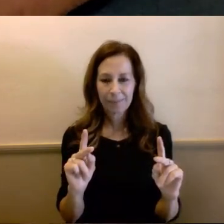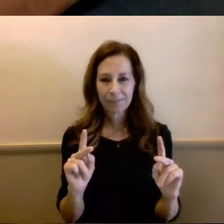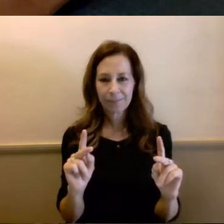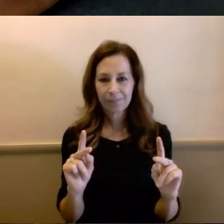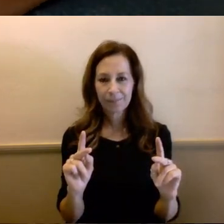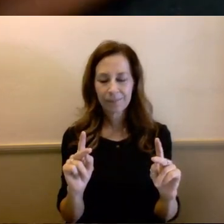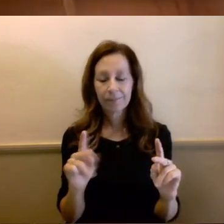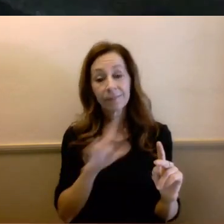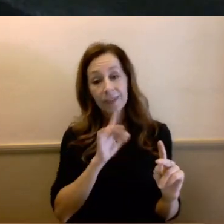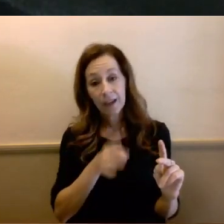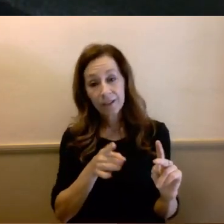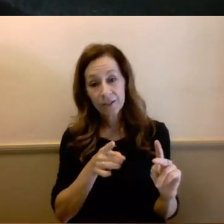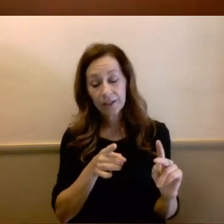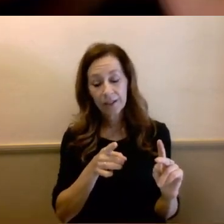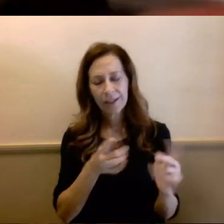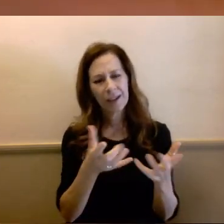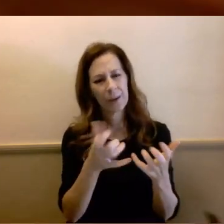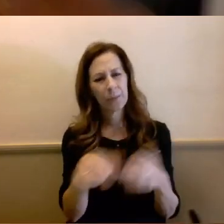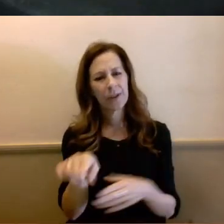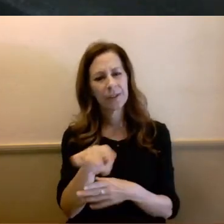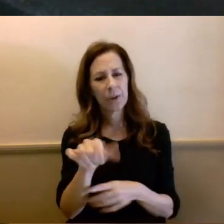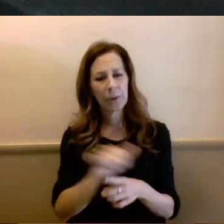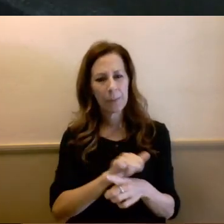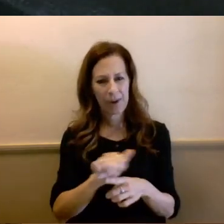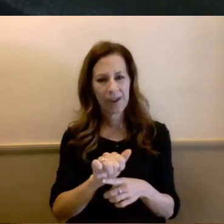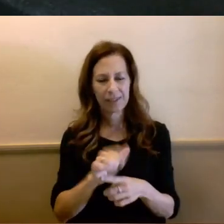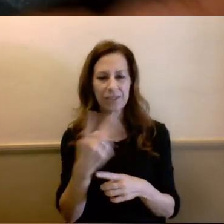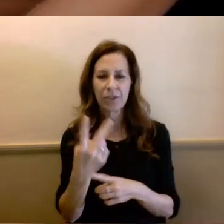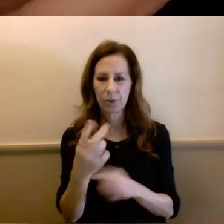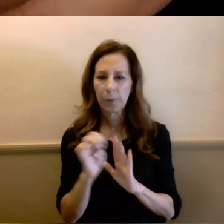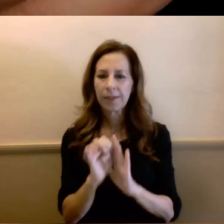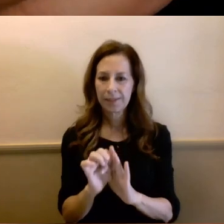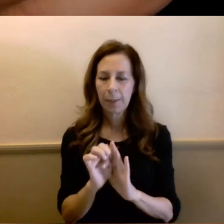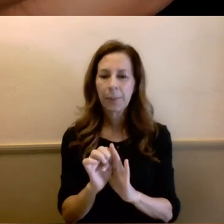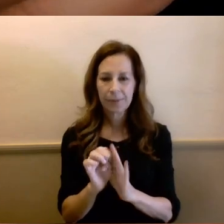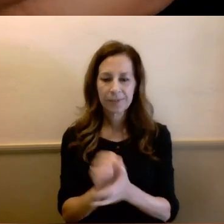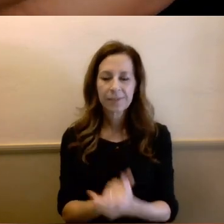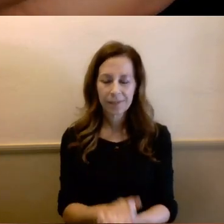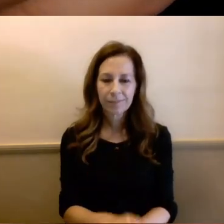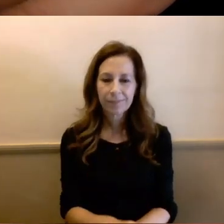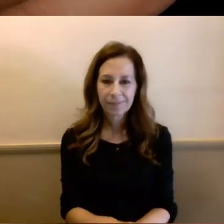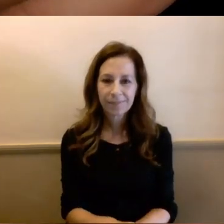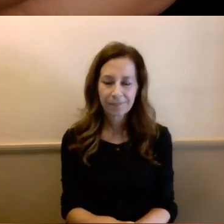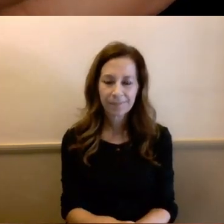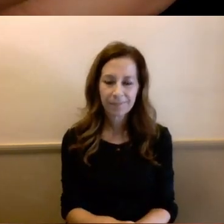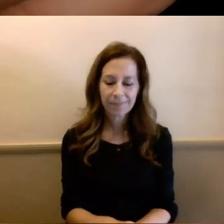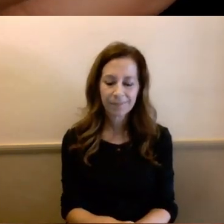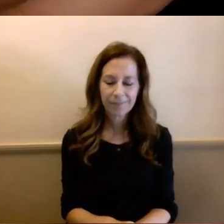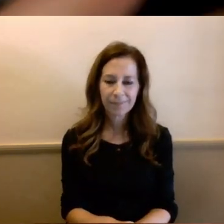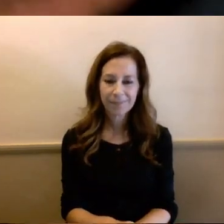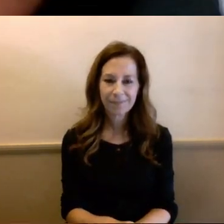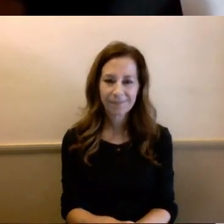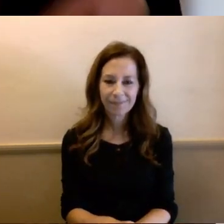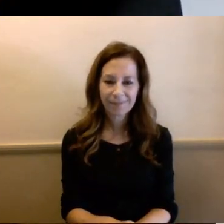so actually I'm going to have you practice these two examples.